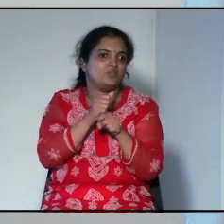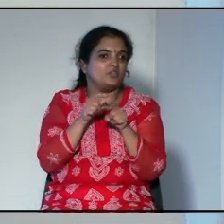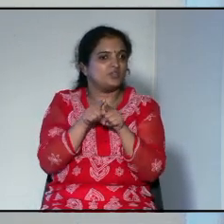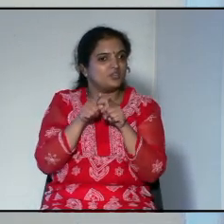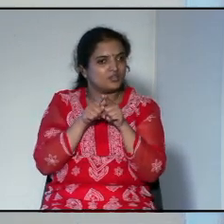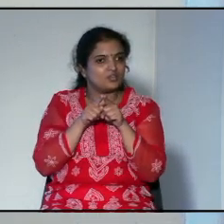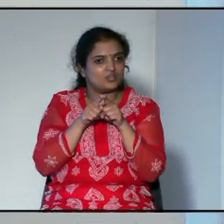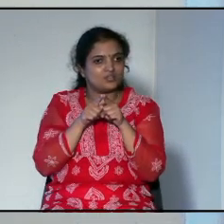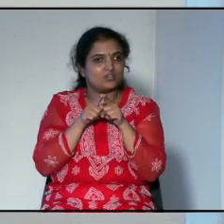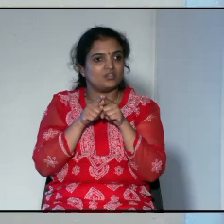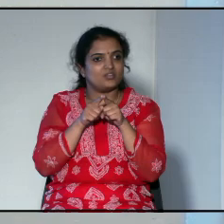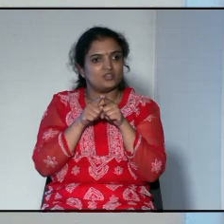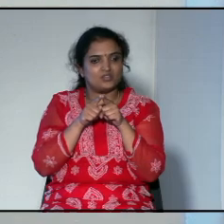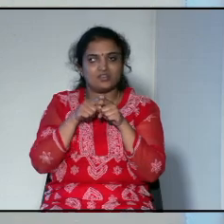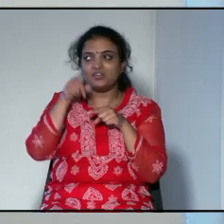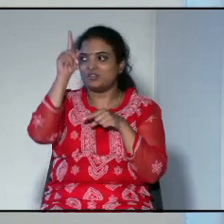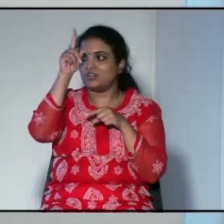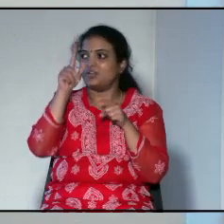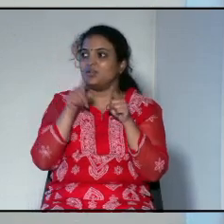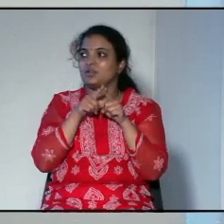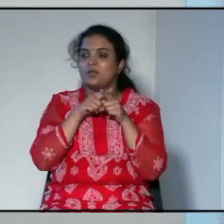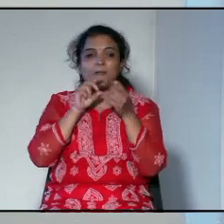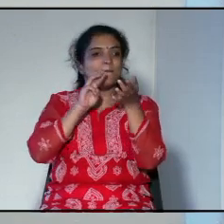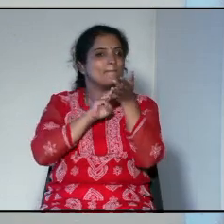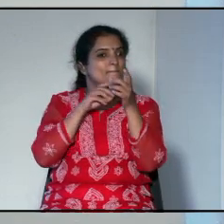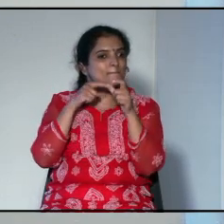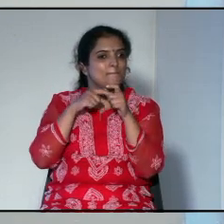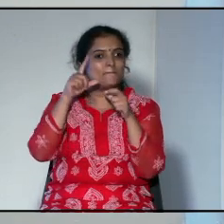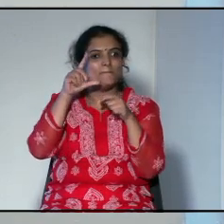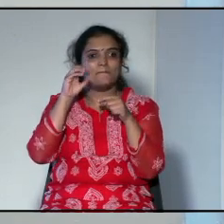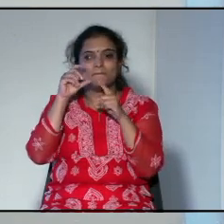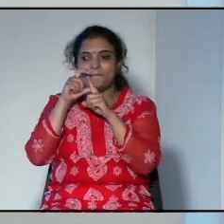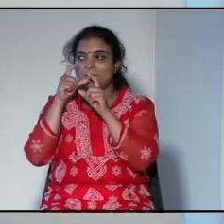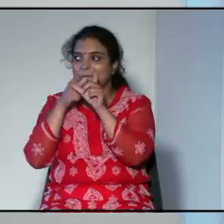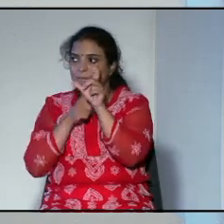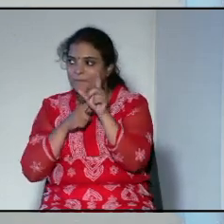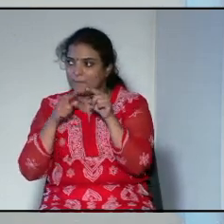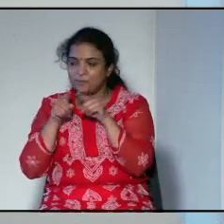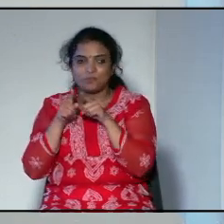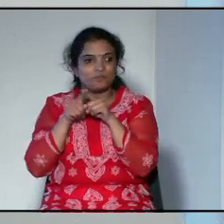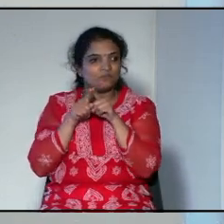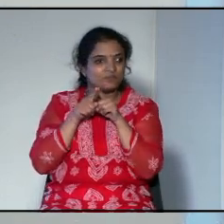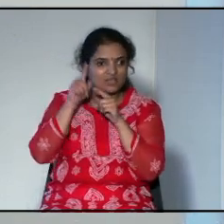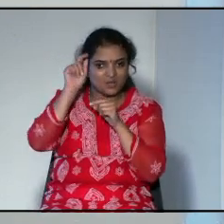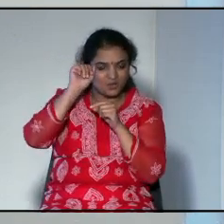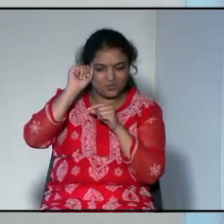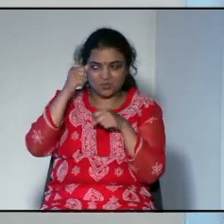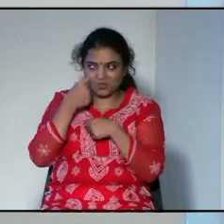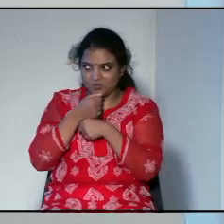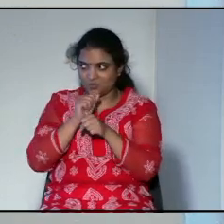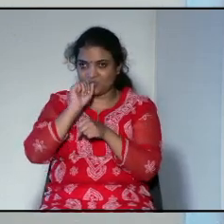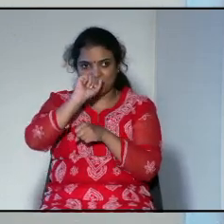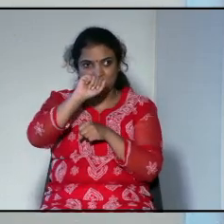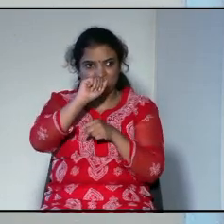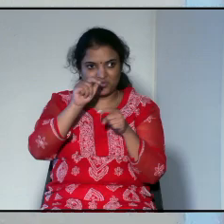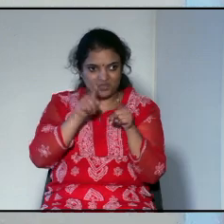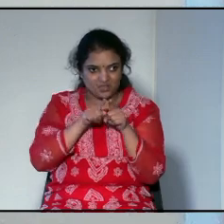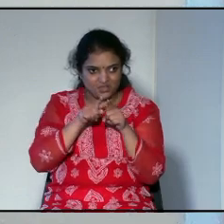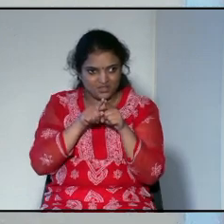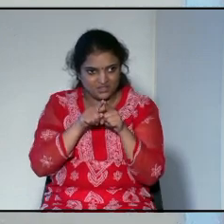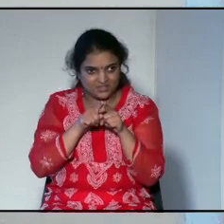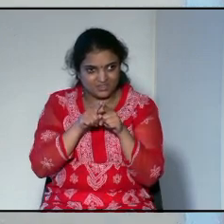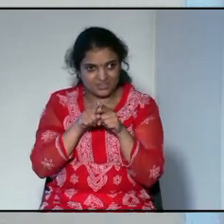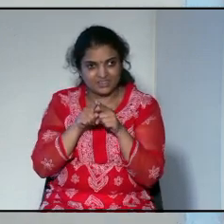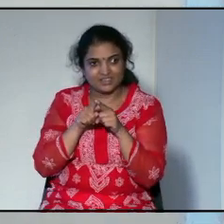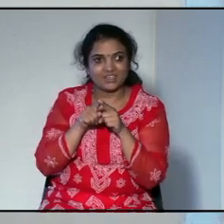Which is upstairs, Melody. Yeah, but that's not a large work. I know. That was done for your parents. It was for my parents'